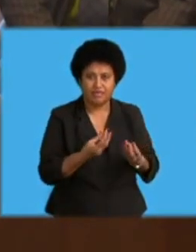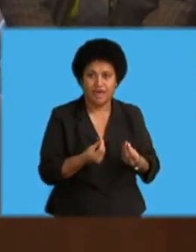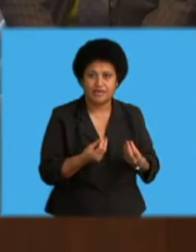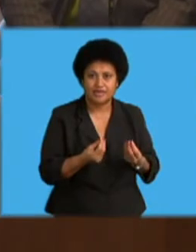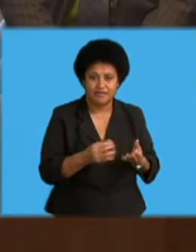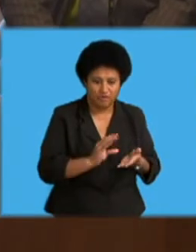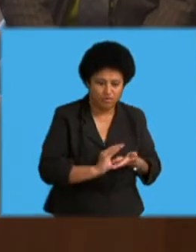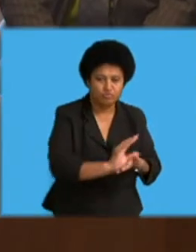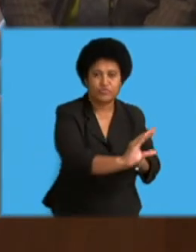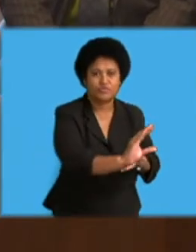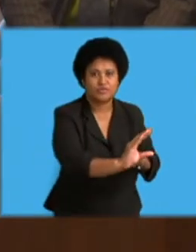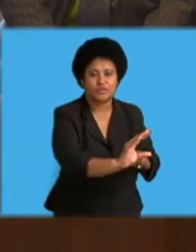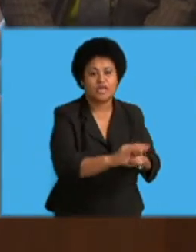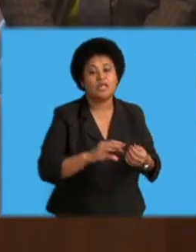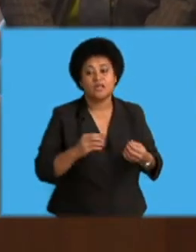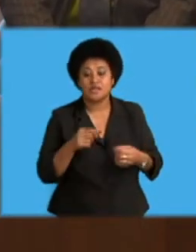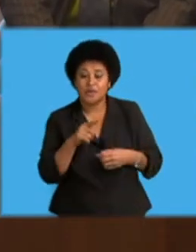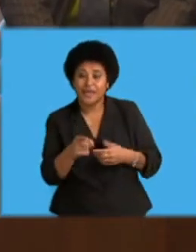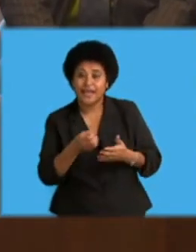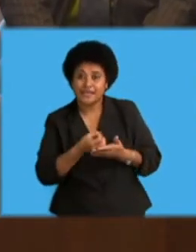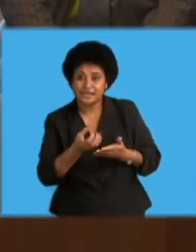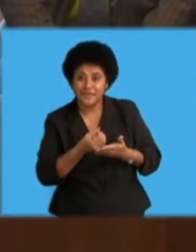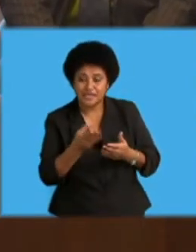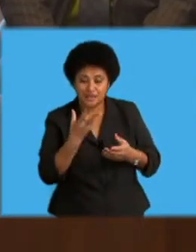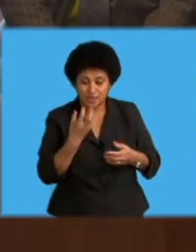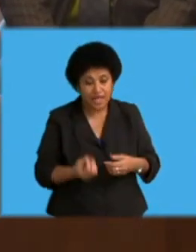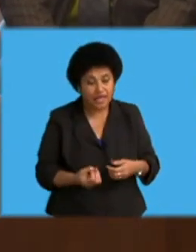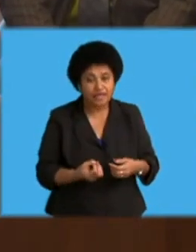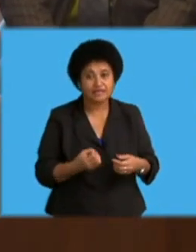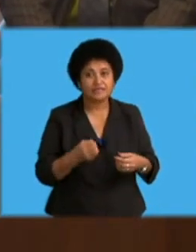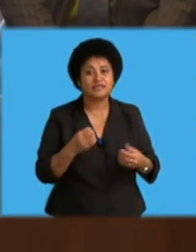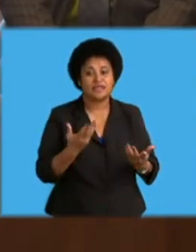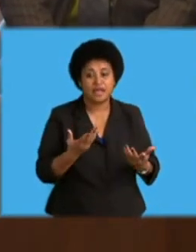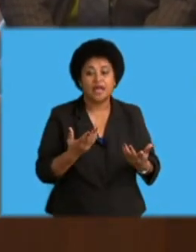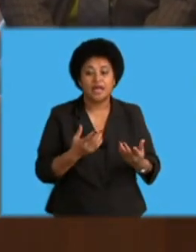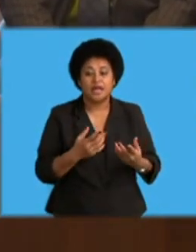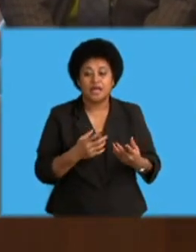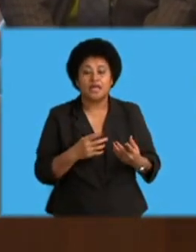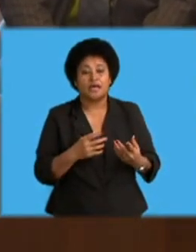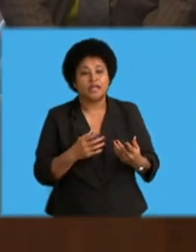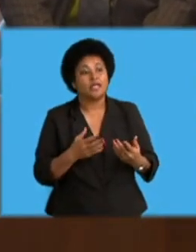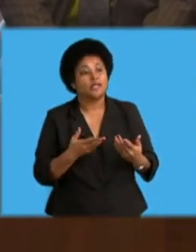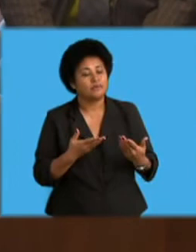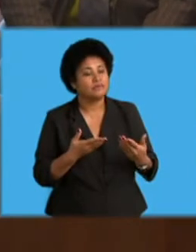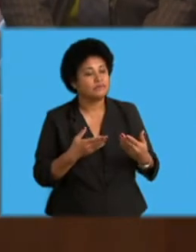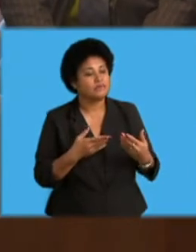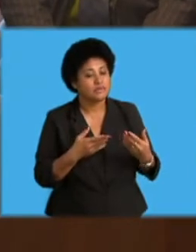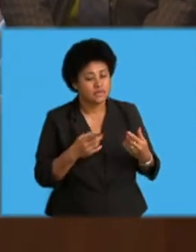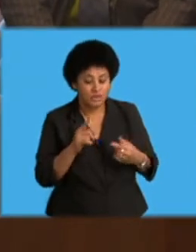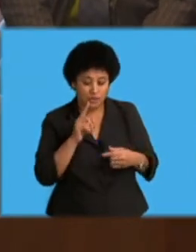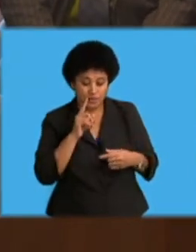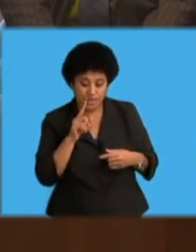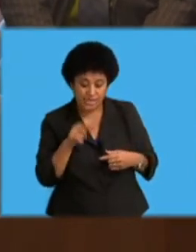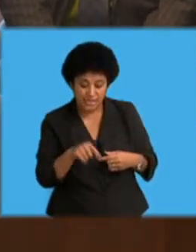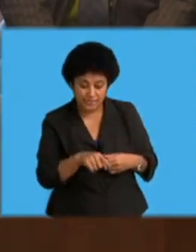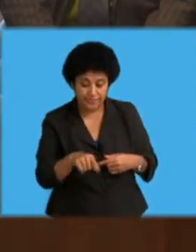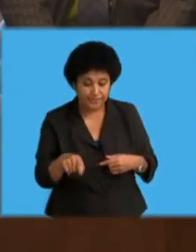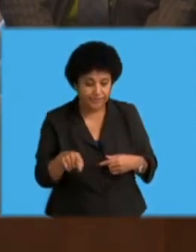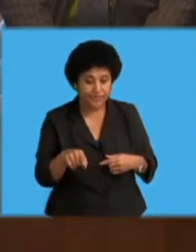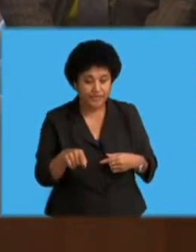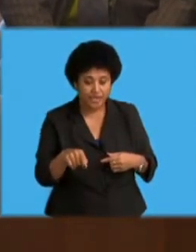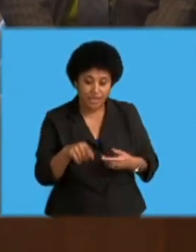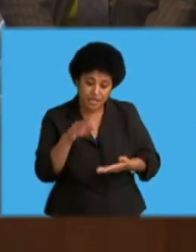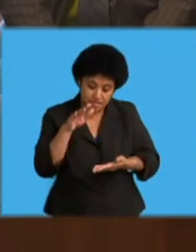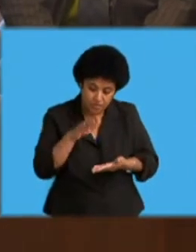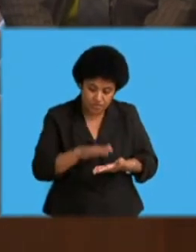specifically targeted those spends. We have overall, as also been seen on the other side of the equation, we have